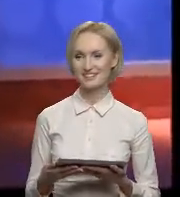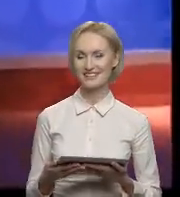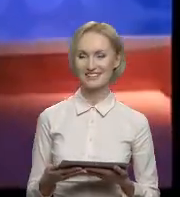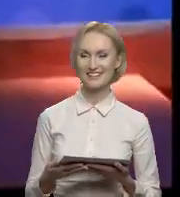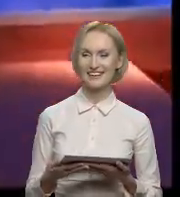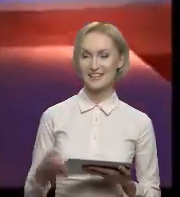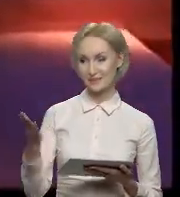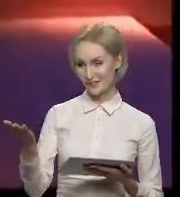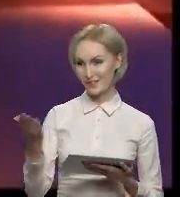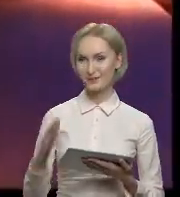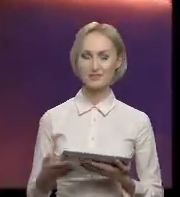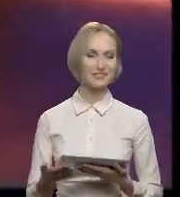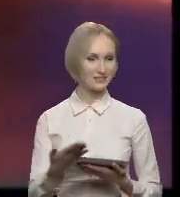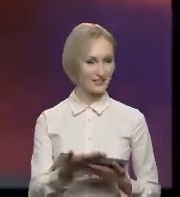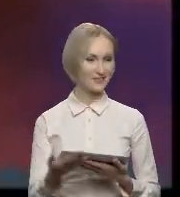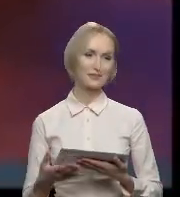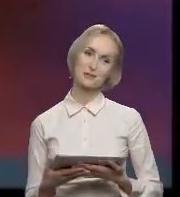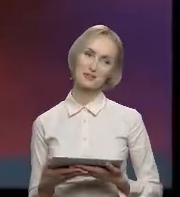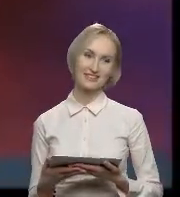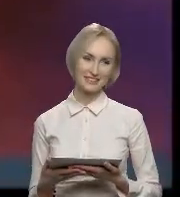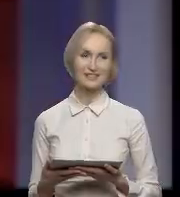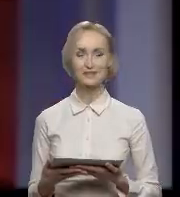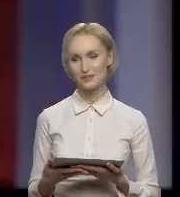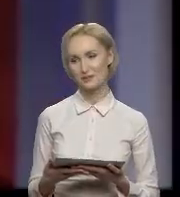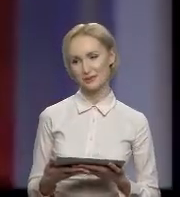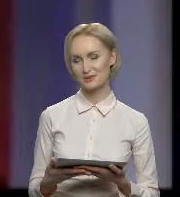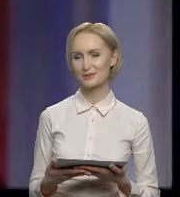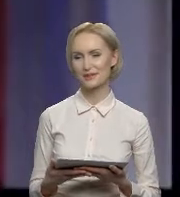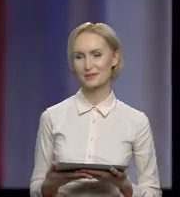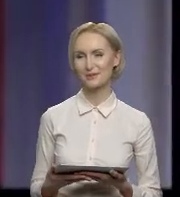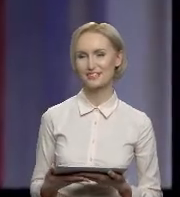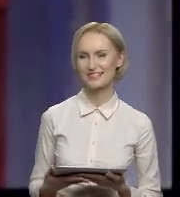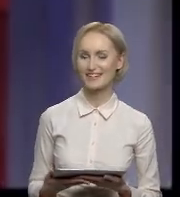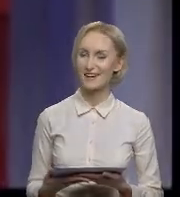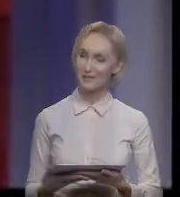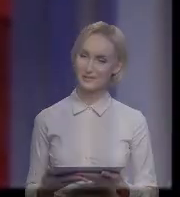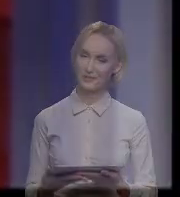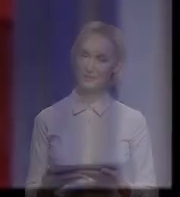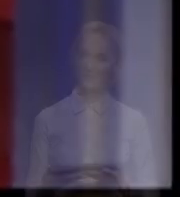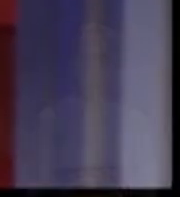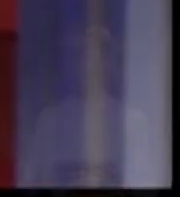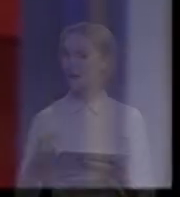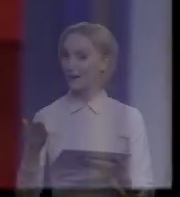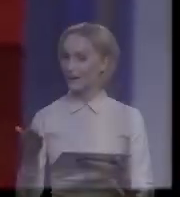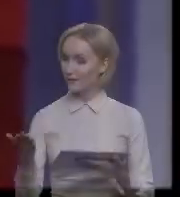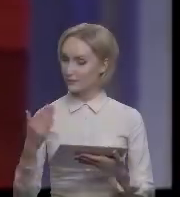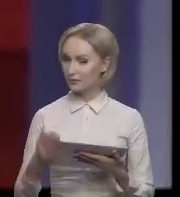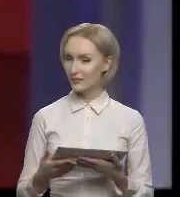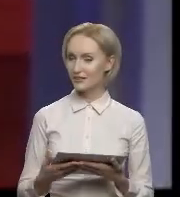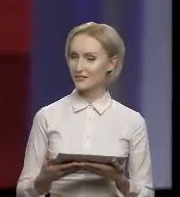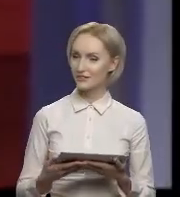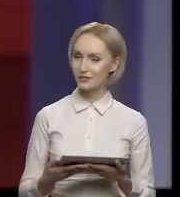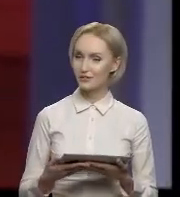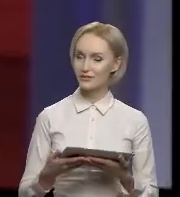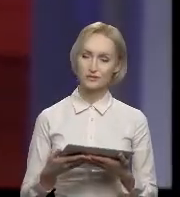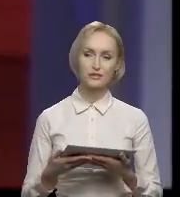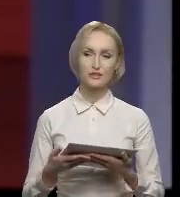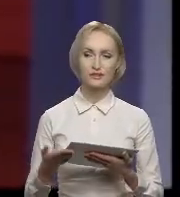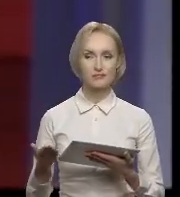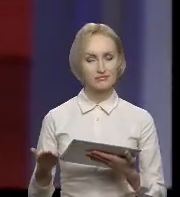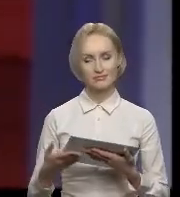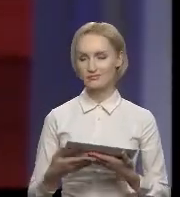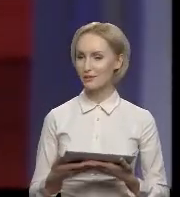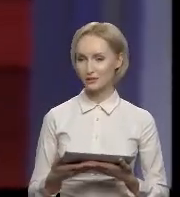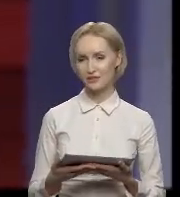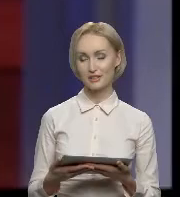Come on now. What does her best friend Jasmine say about, what does Jasmine tell you? Is basically a snake in the grass. She's in both of our, she's